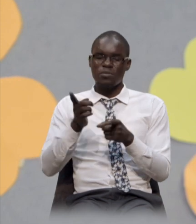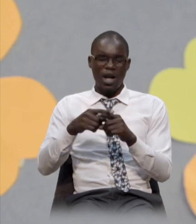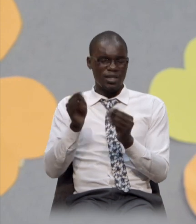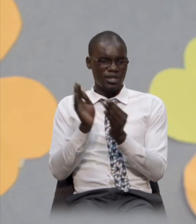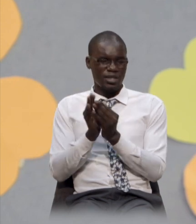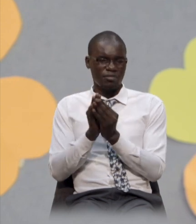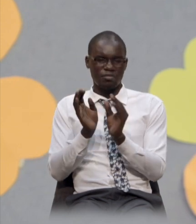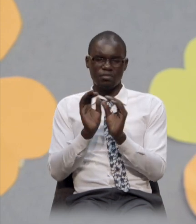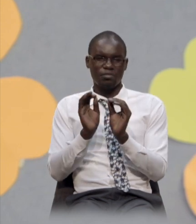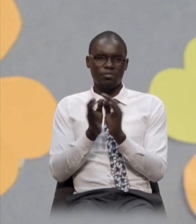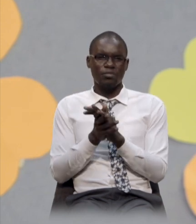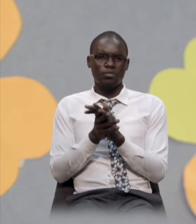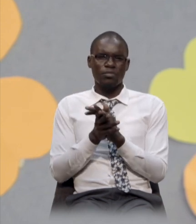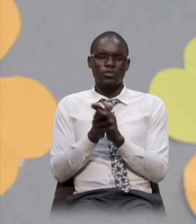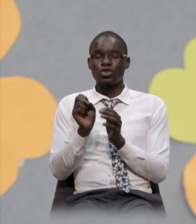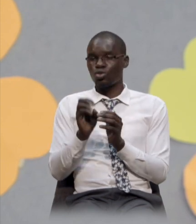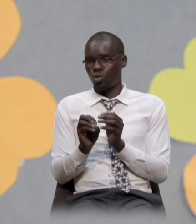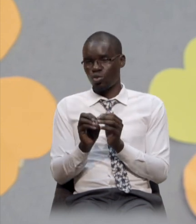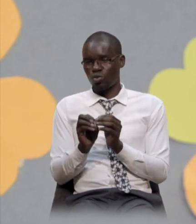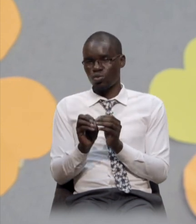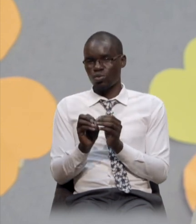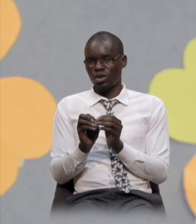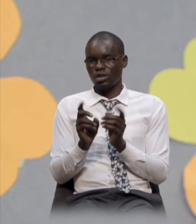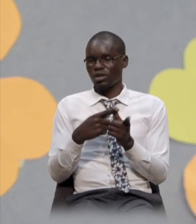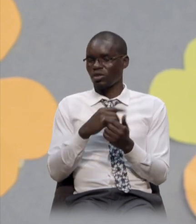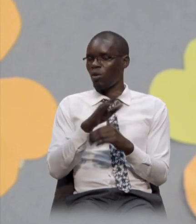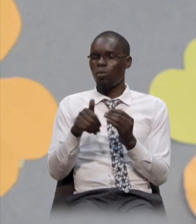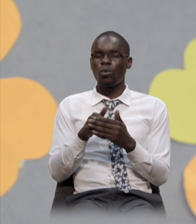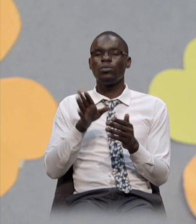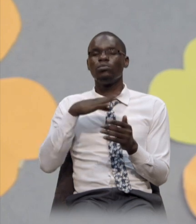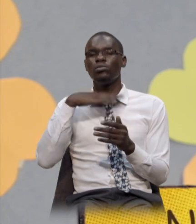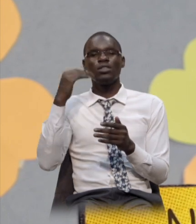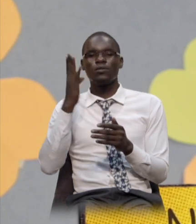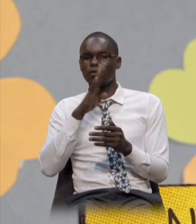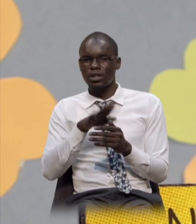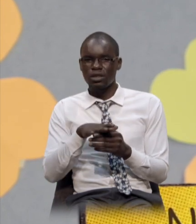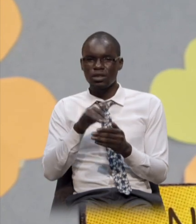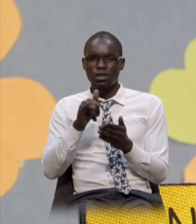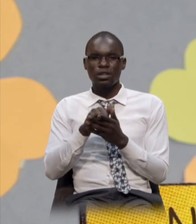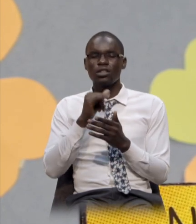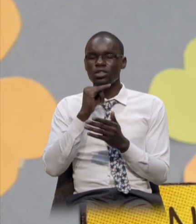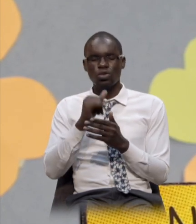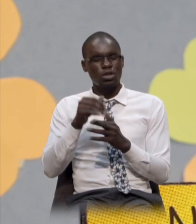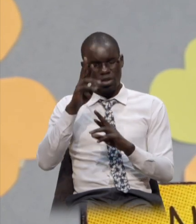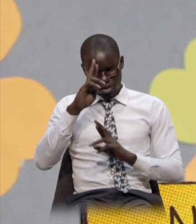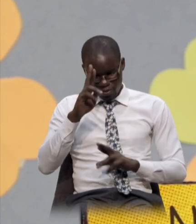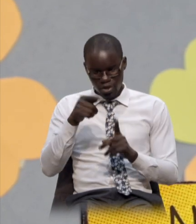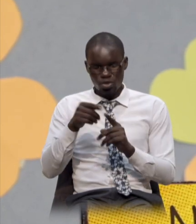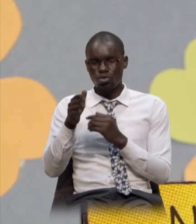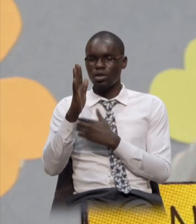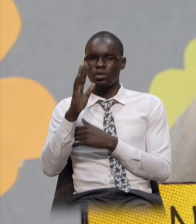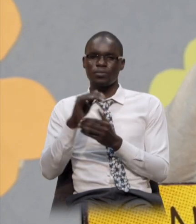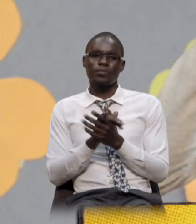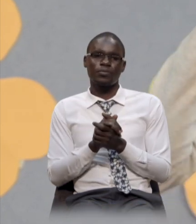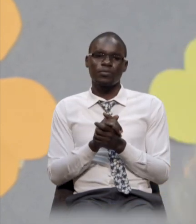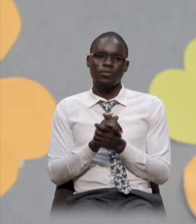promise. And because they never kept the promise, they all died. And that was not respect to God. Because they told God they were